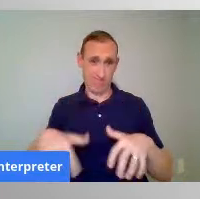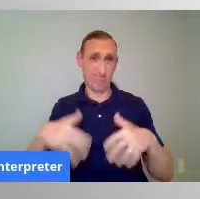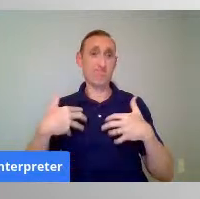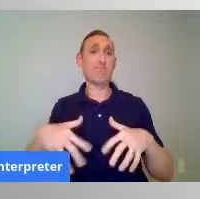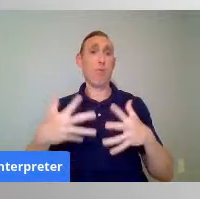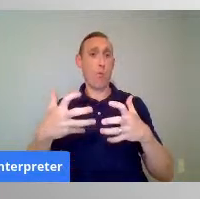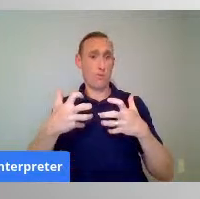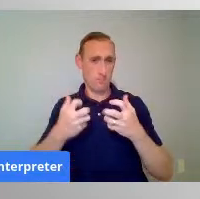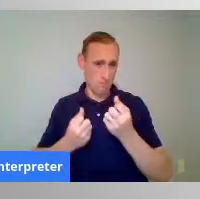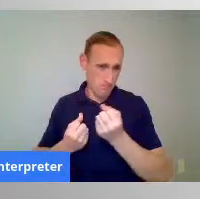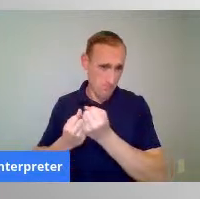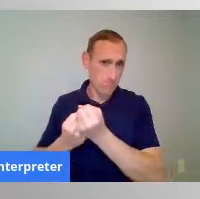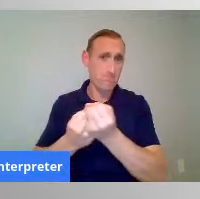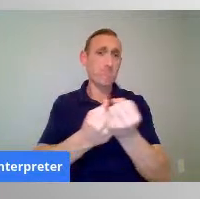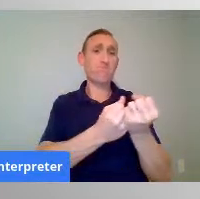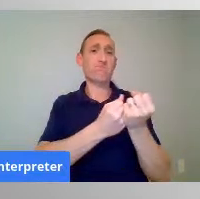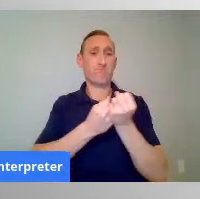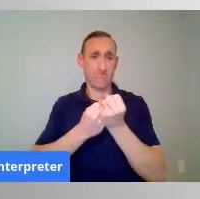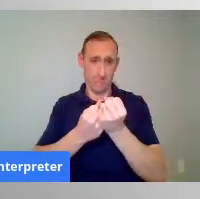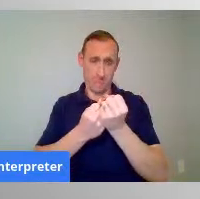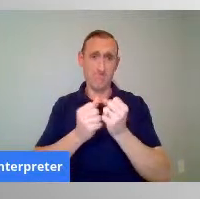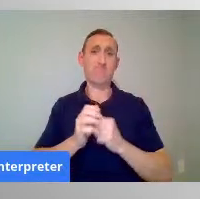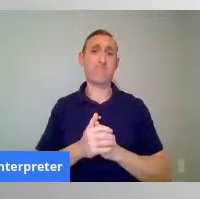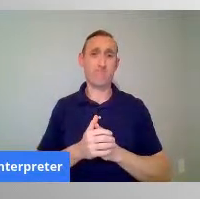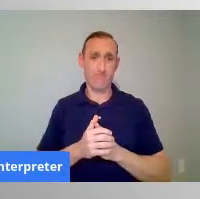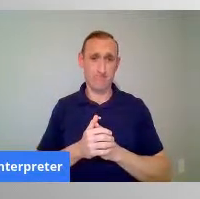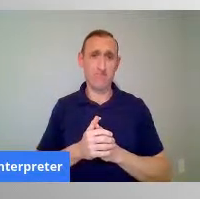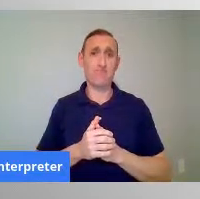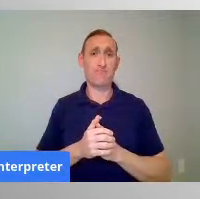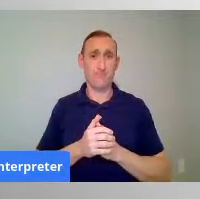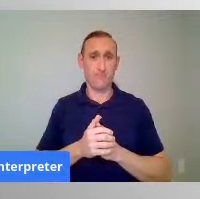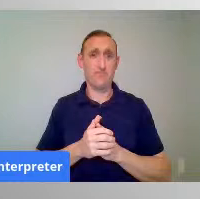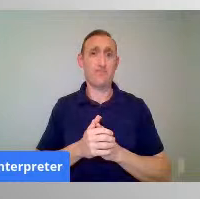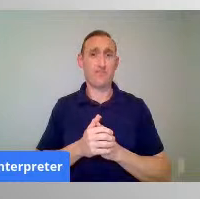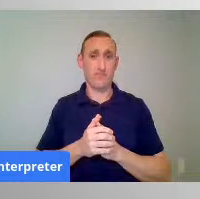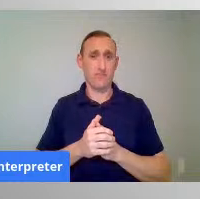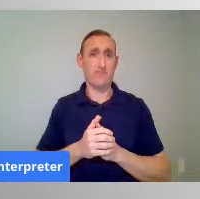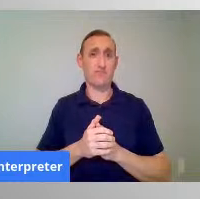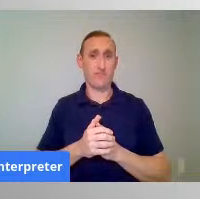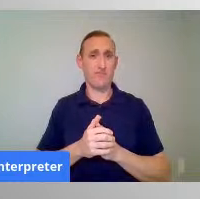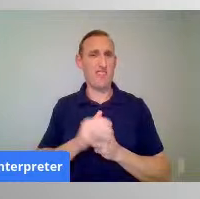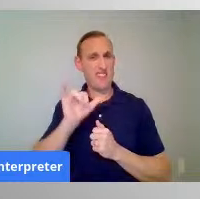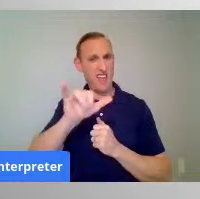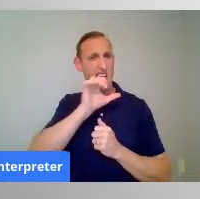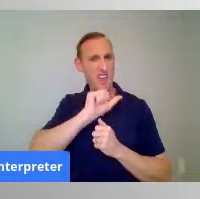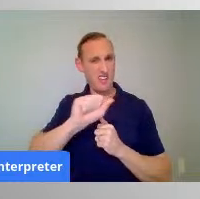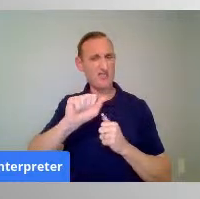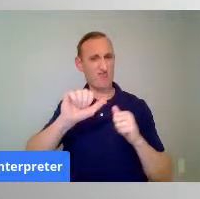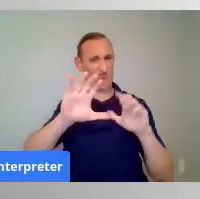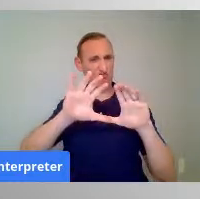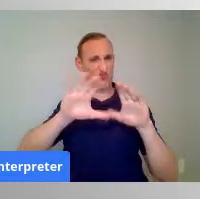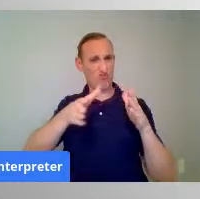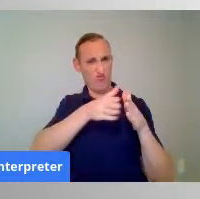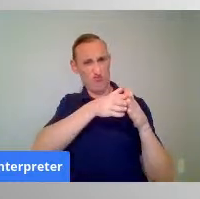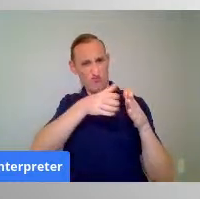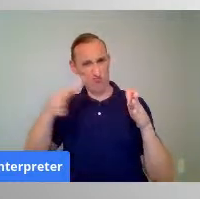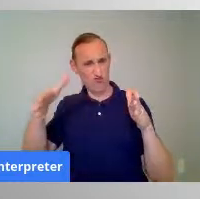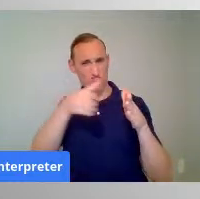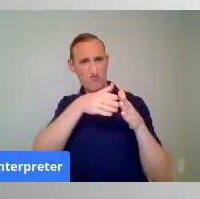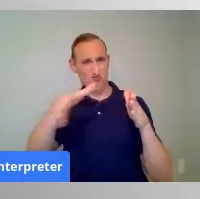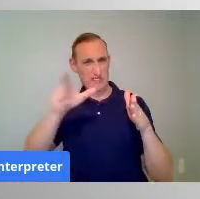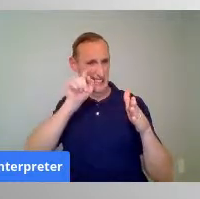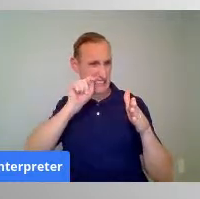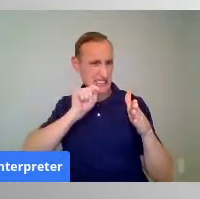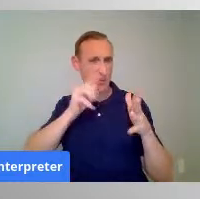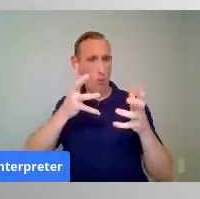looking for ways that we can program and provide services for this age group. Many of you, if you've been in